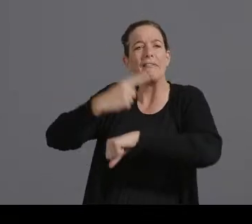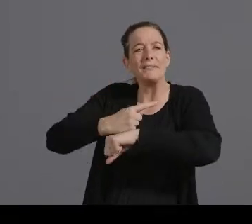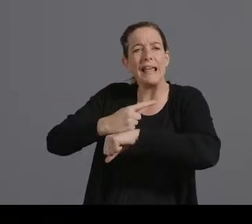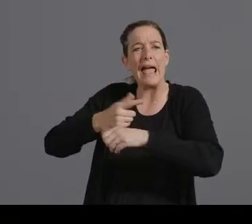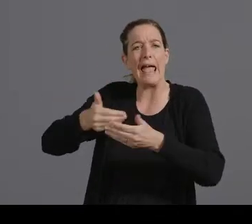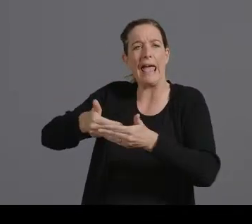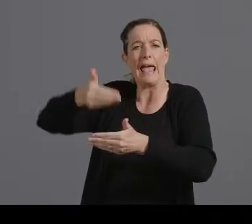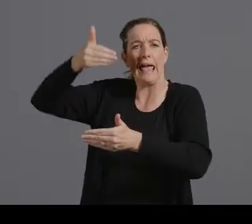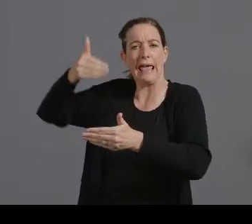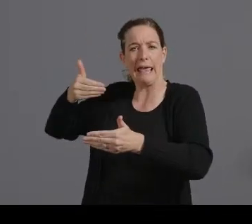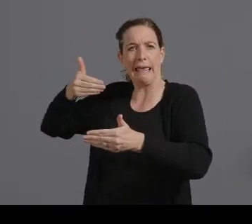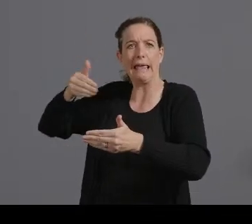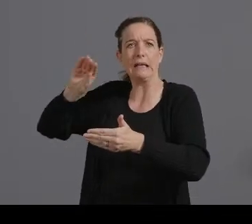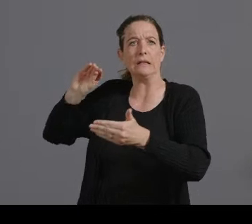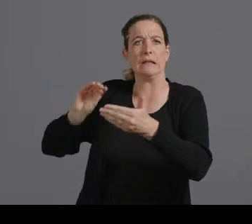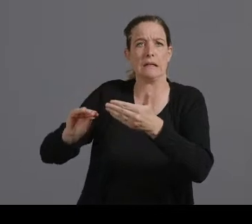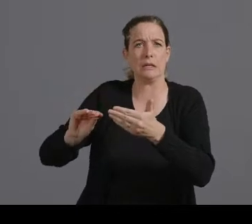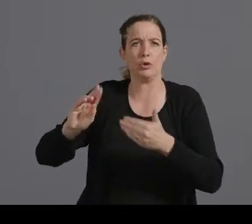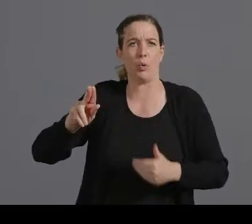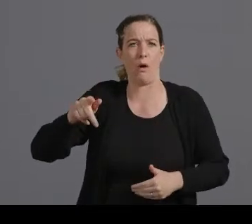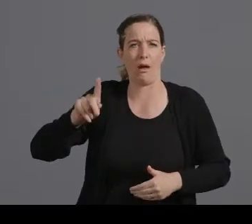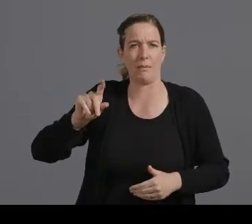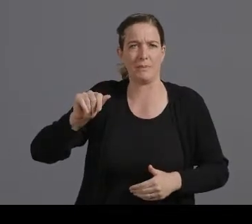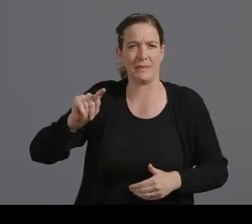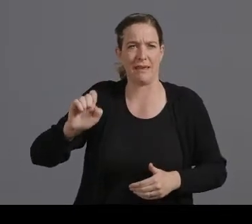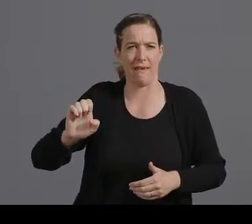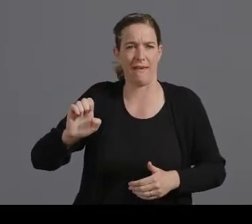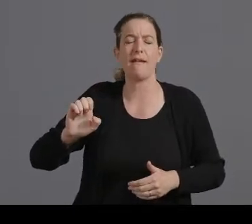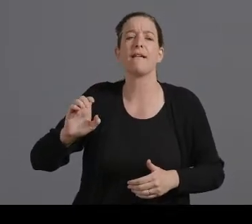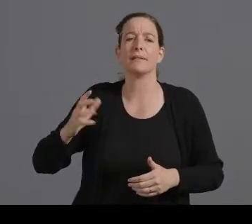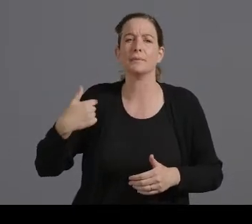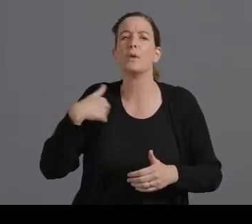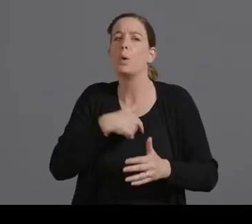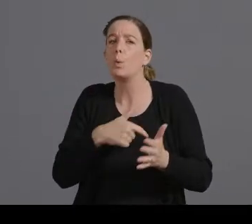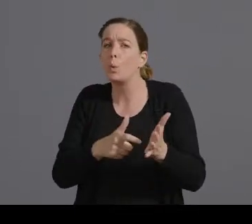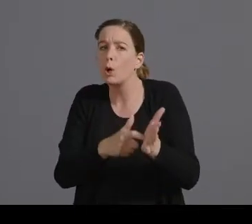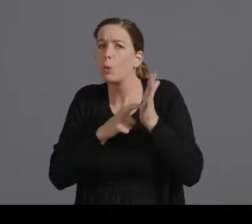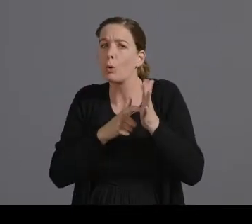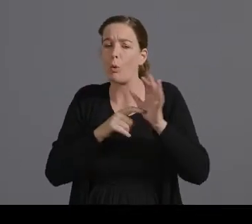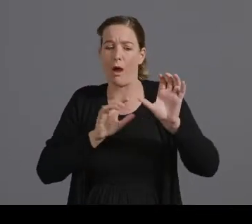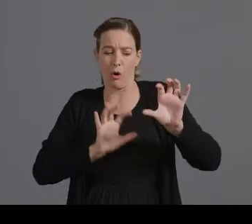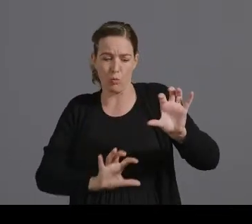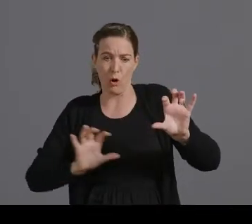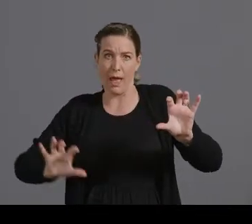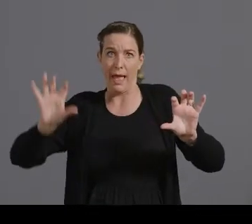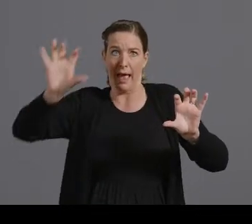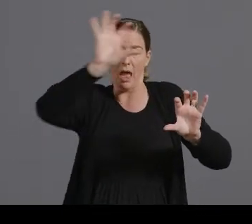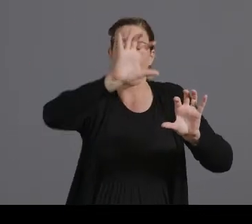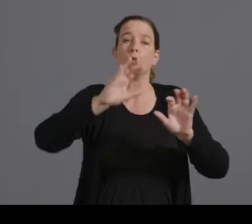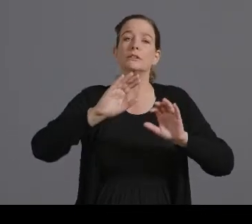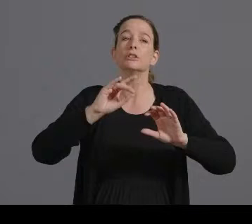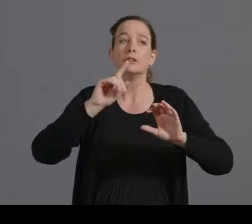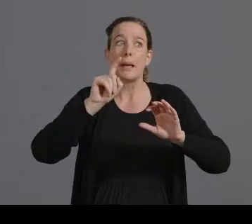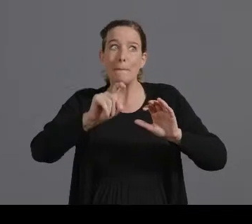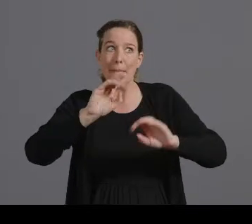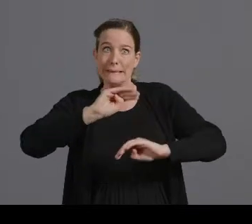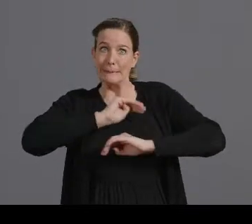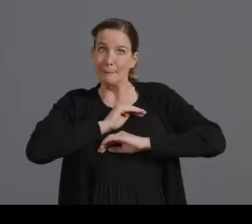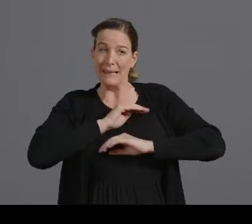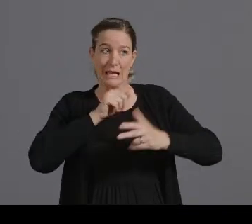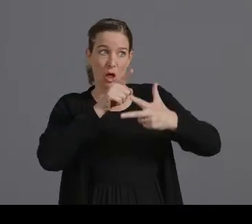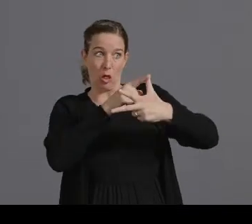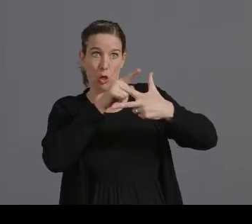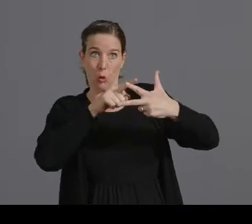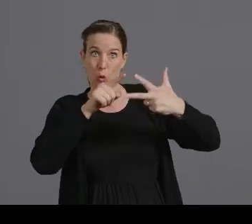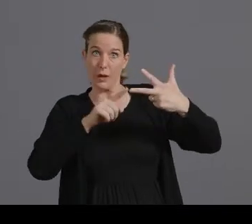consistency. And we required a county to be in those, meet all three benchmarks for 2 weeks in a row in